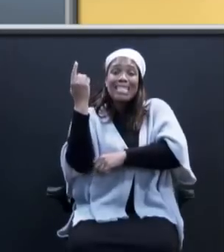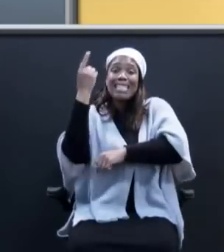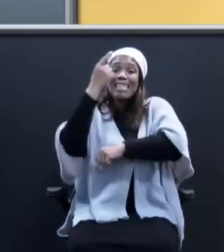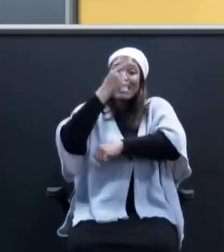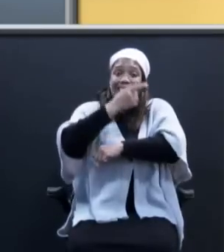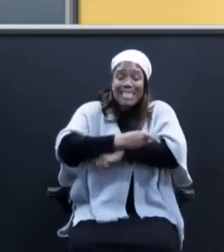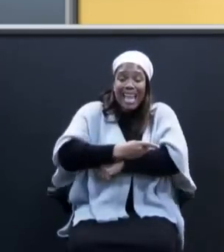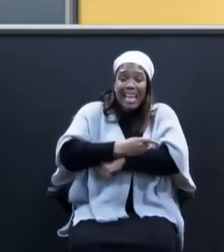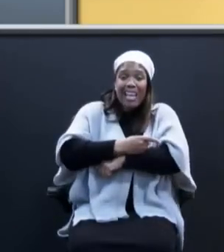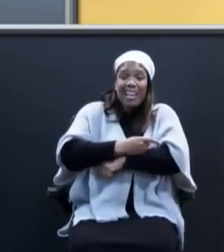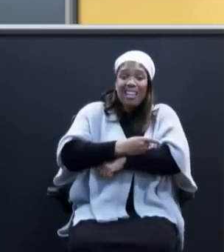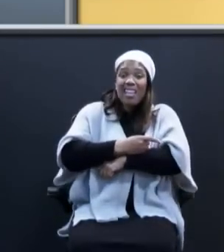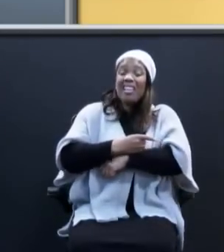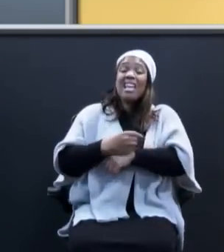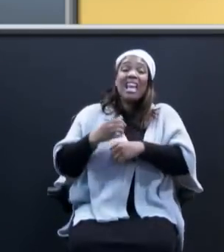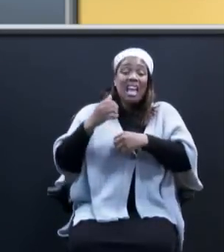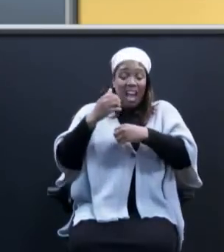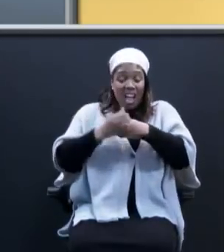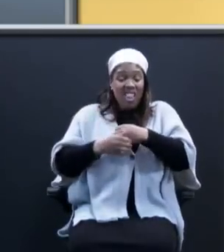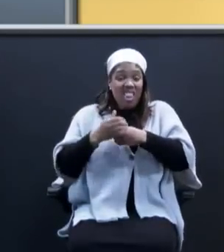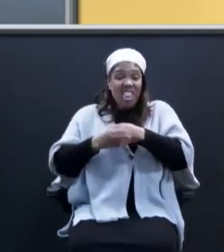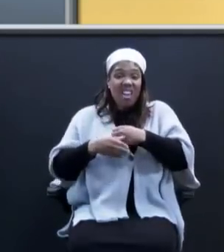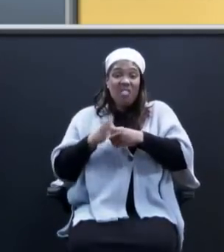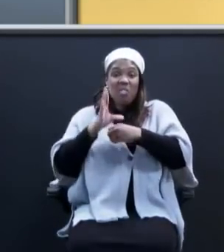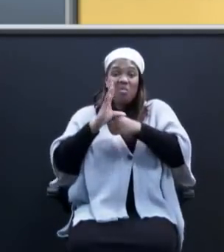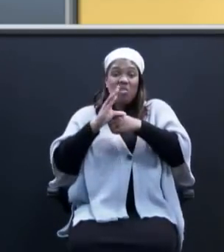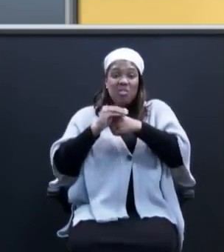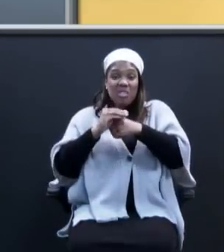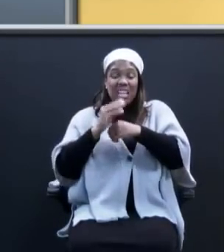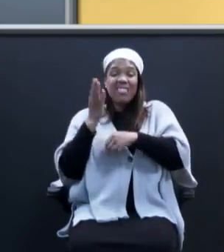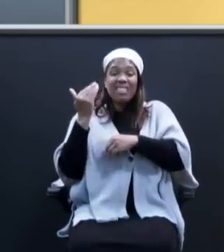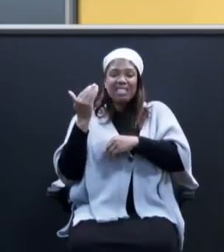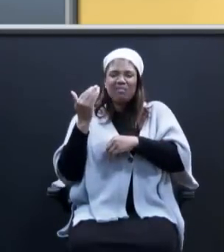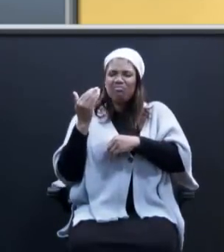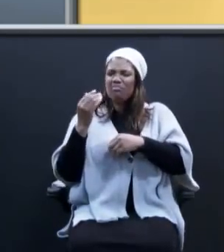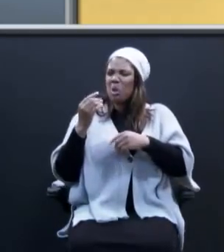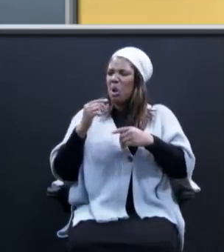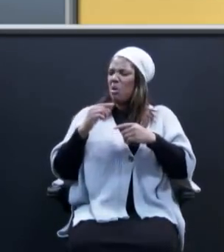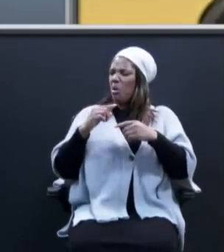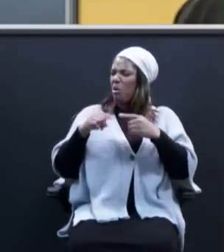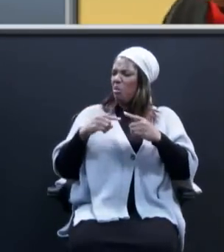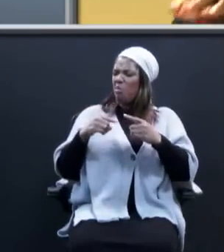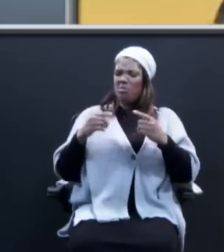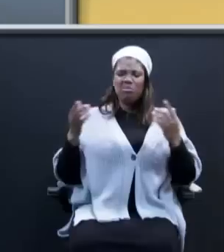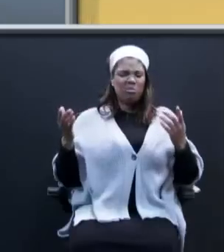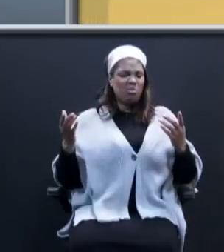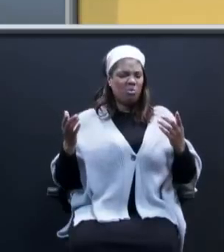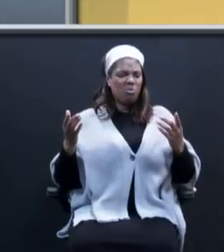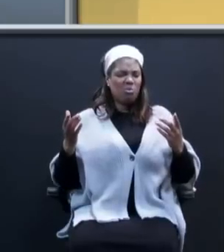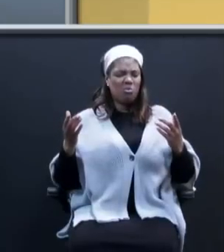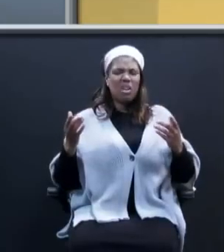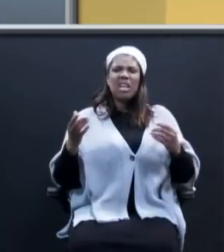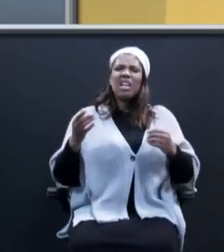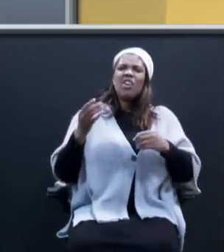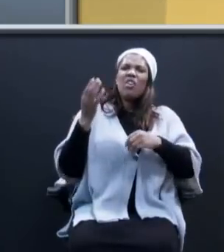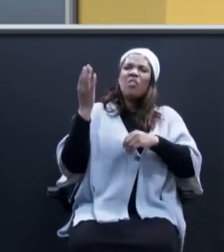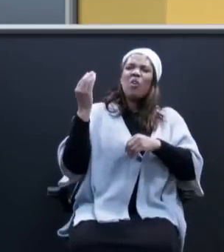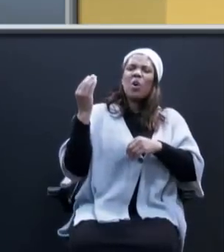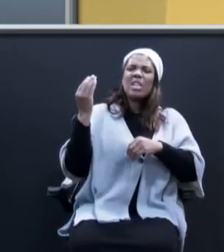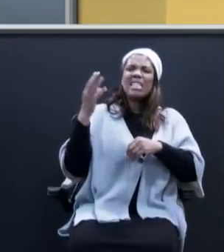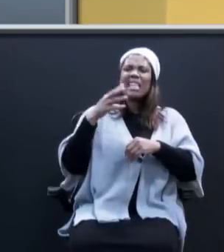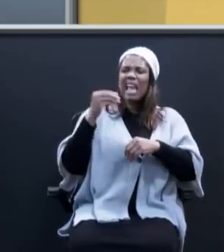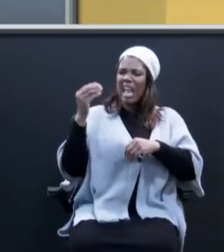And we're going to read it again, that unleavened bread is on the 15th day. Mm-hmm. When is it that 14 and 15 have merged in anybody's math, in anybody's